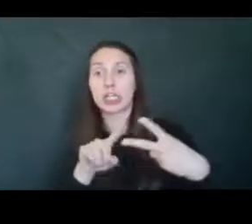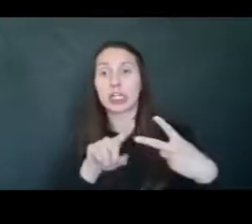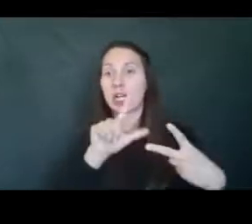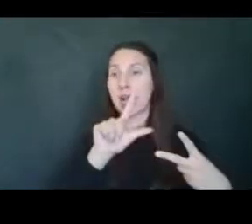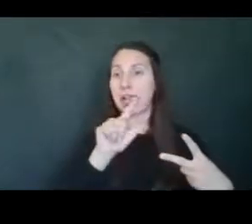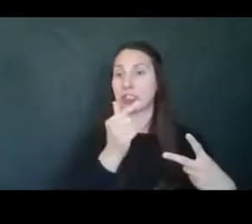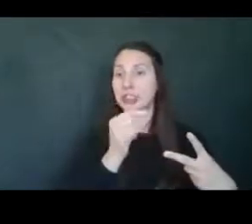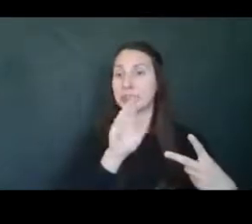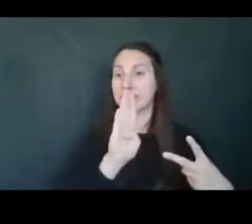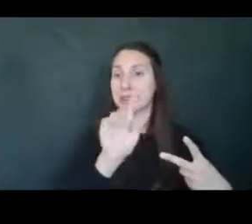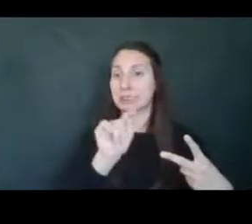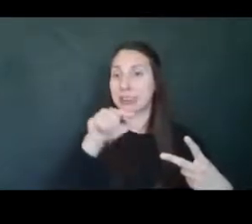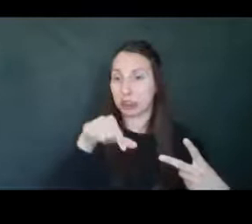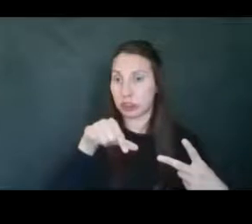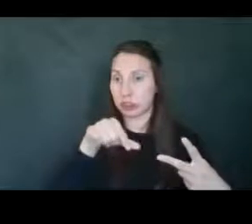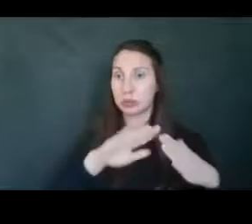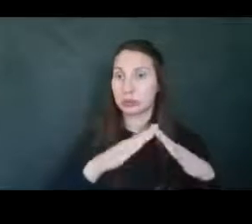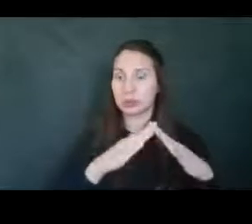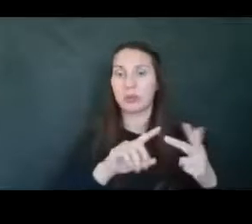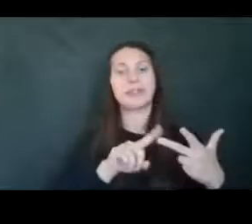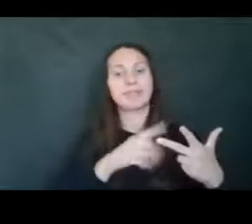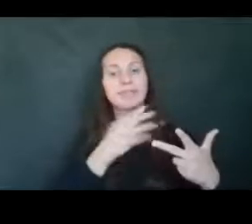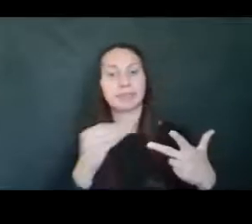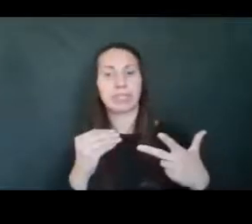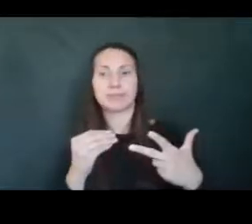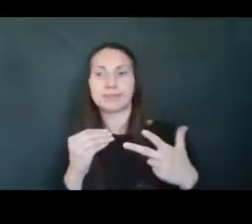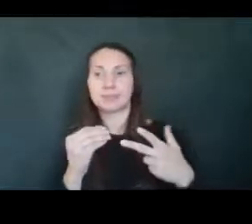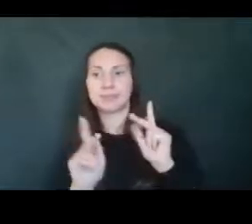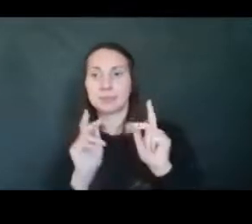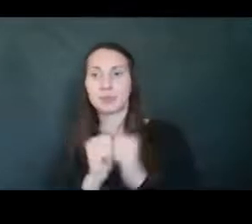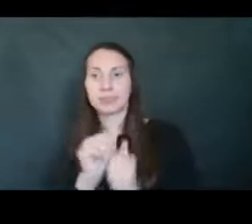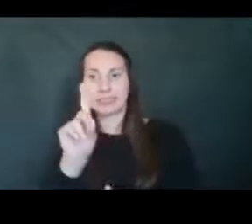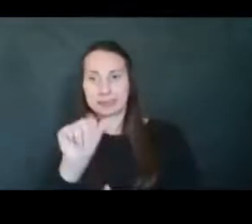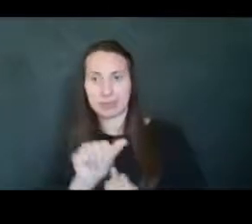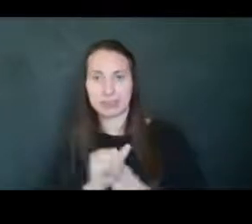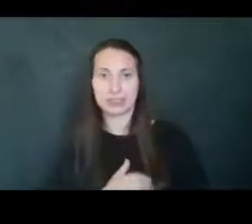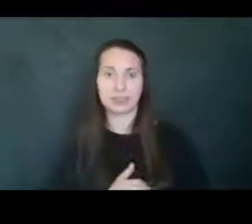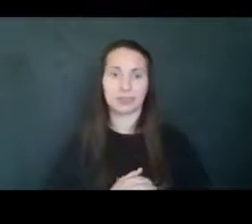LGBTQ community. Next slide.